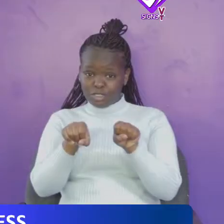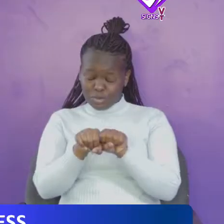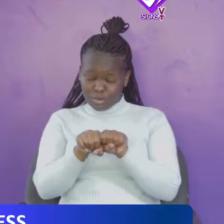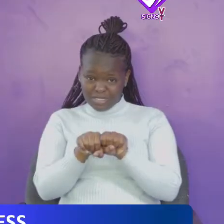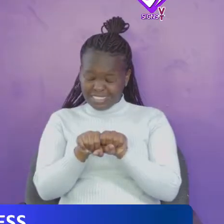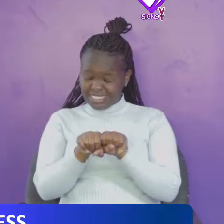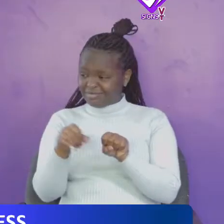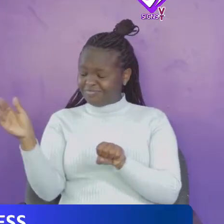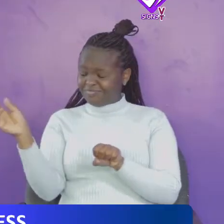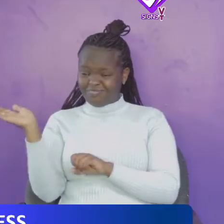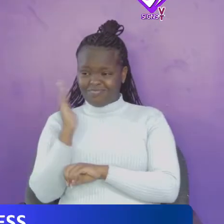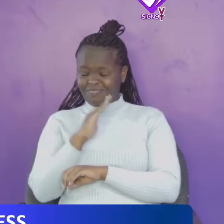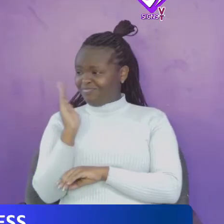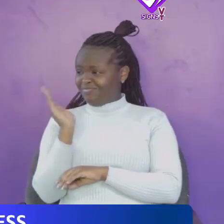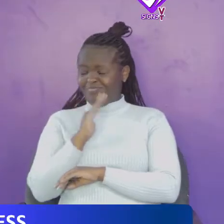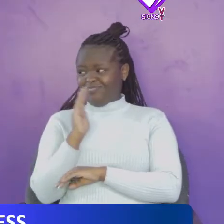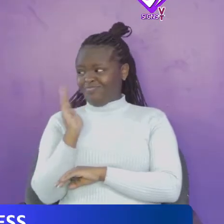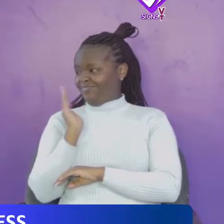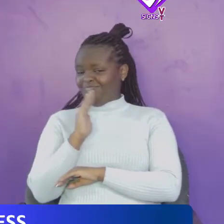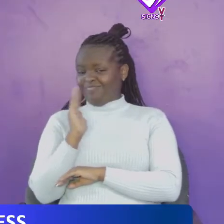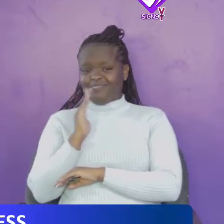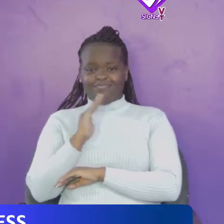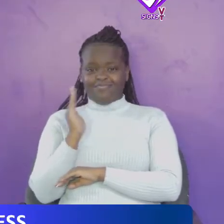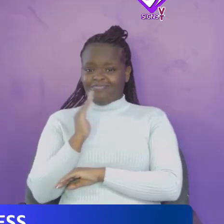it's atomic dissolution in terms of